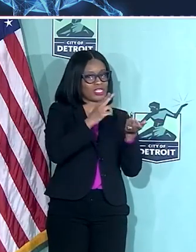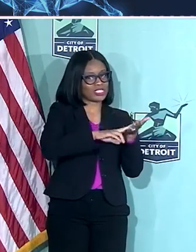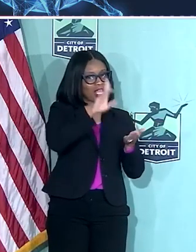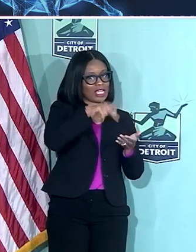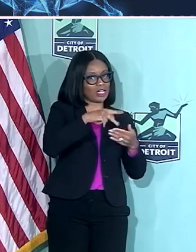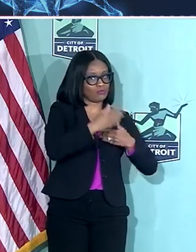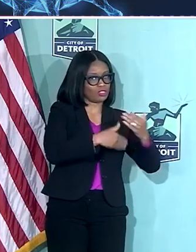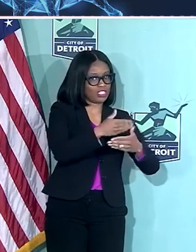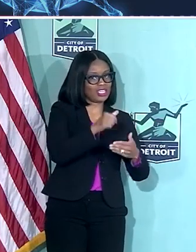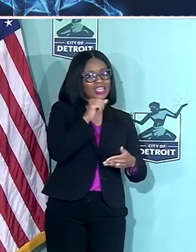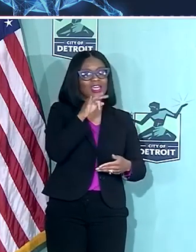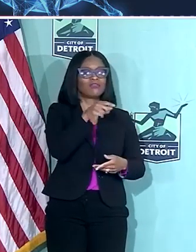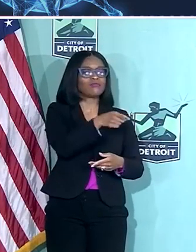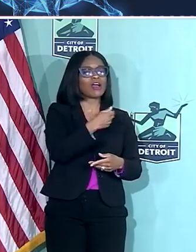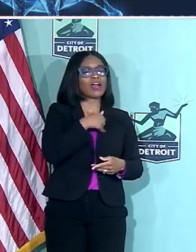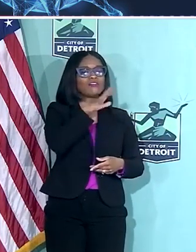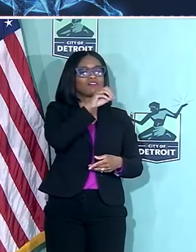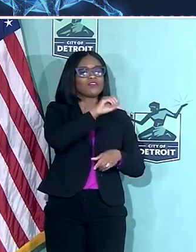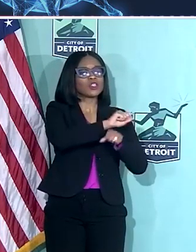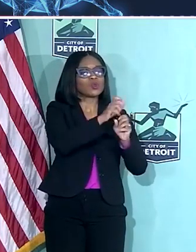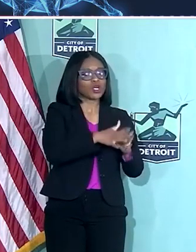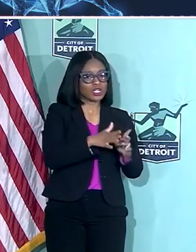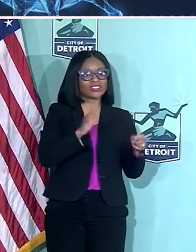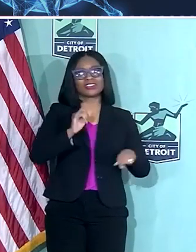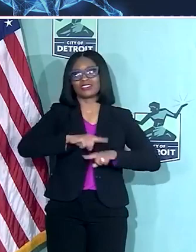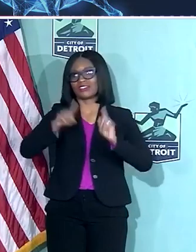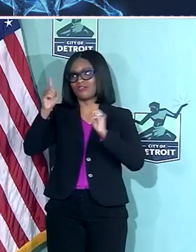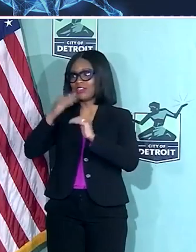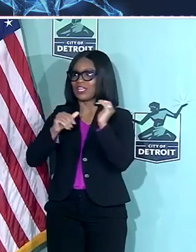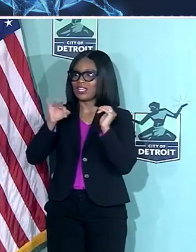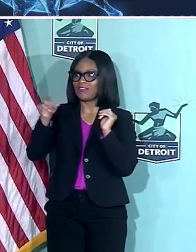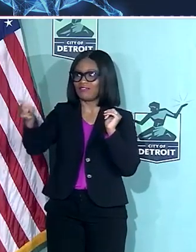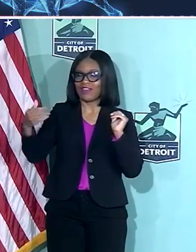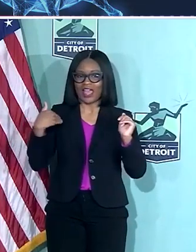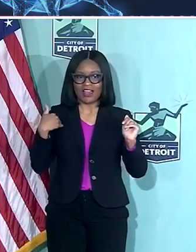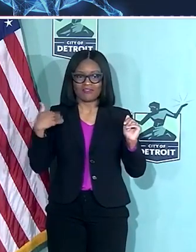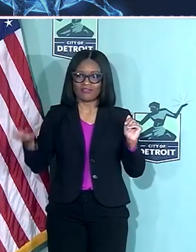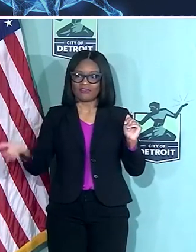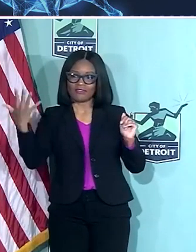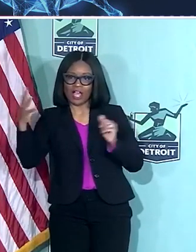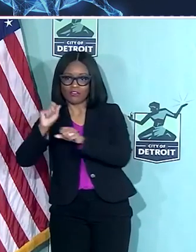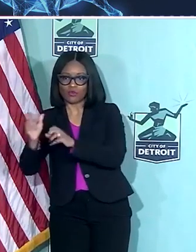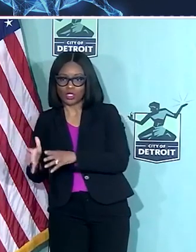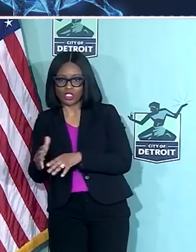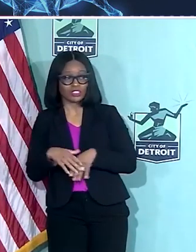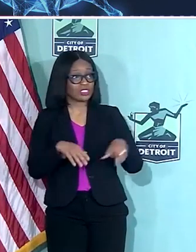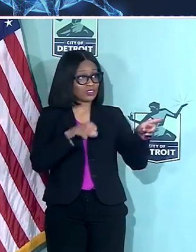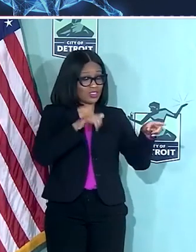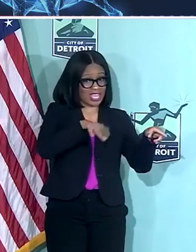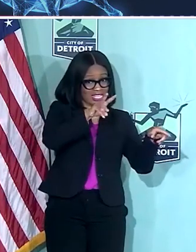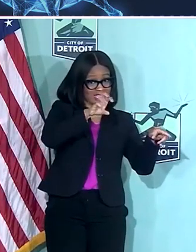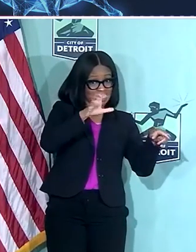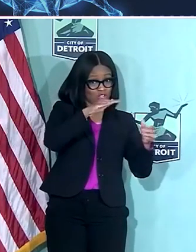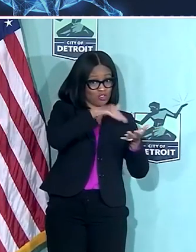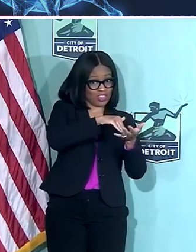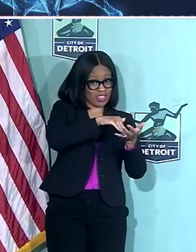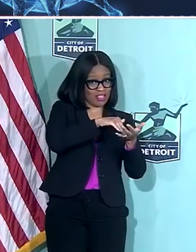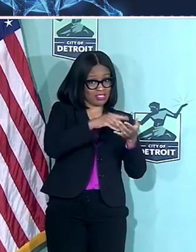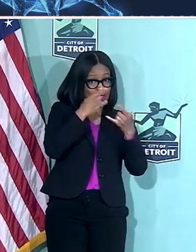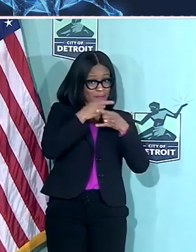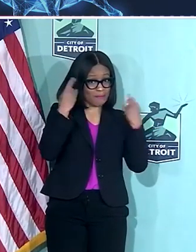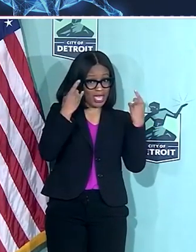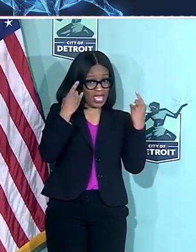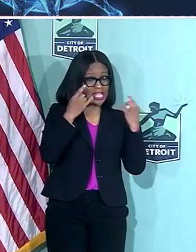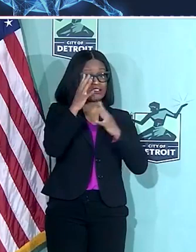has 50 employees, it's a lot different than if they have 5. Okay. And that 600,000 masks,